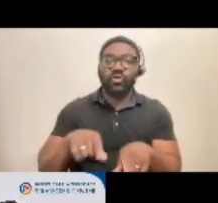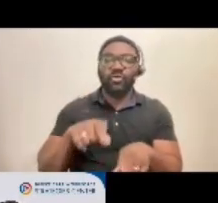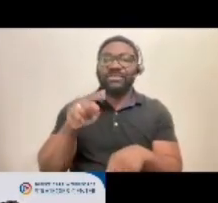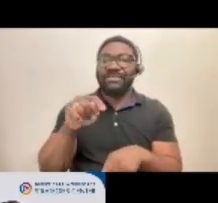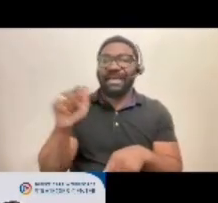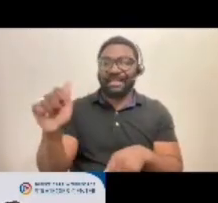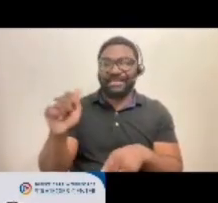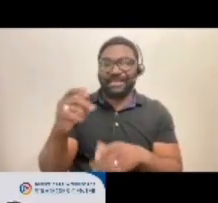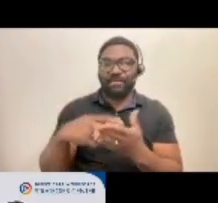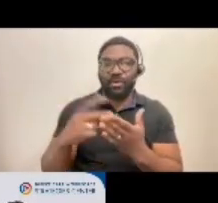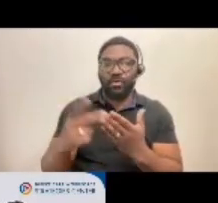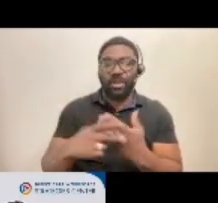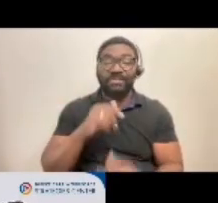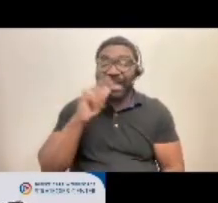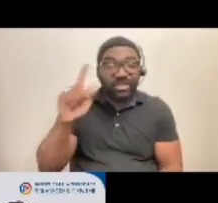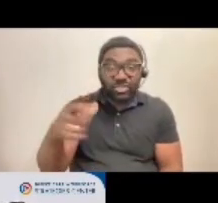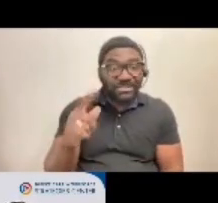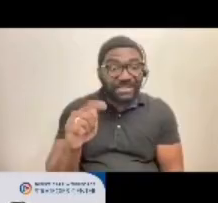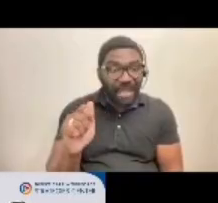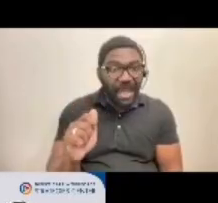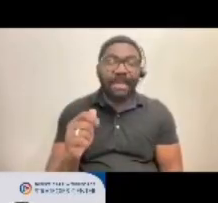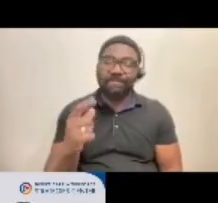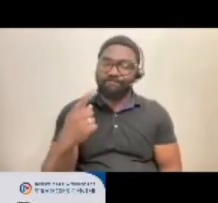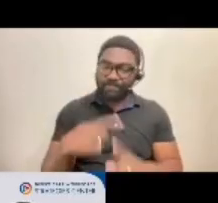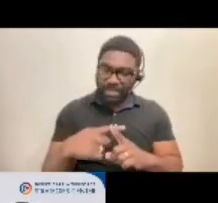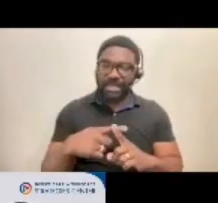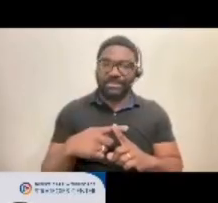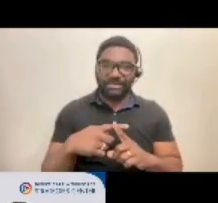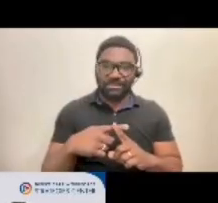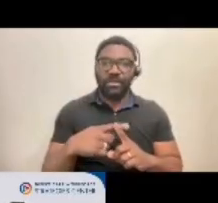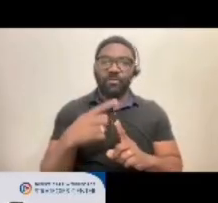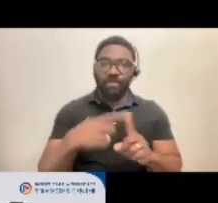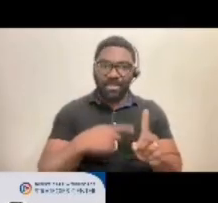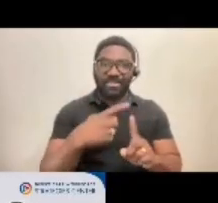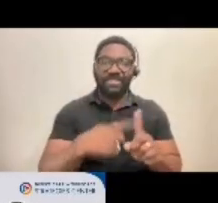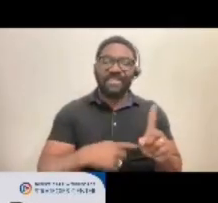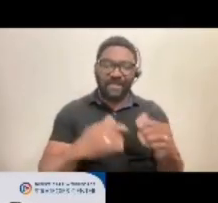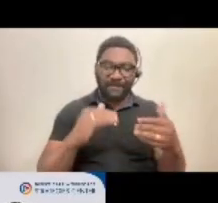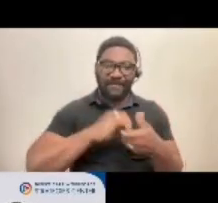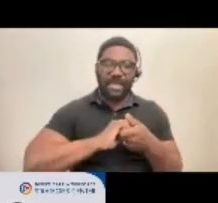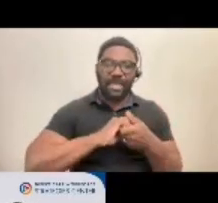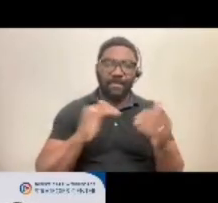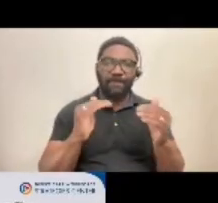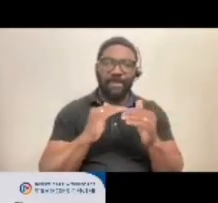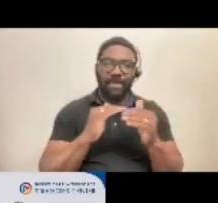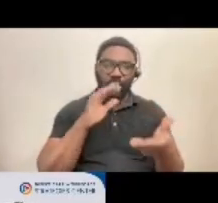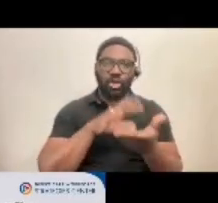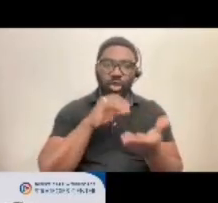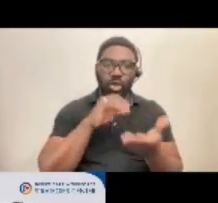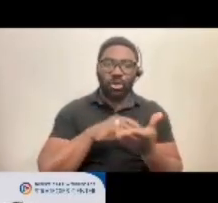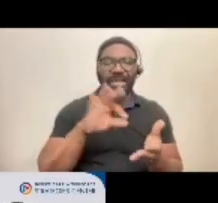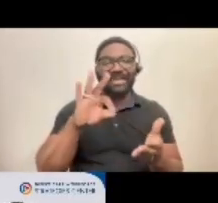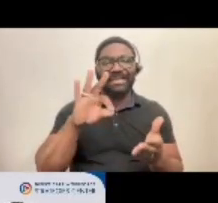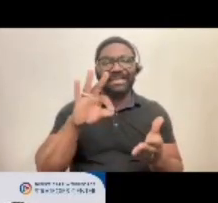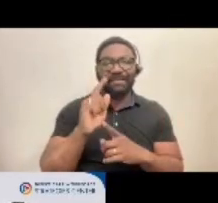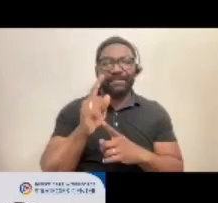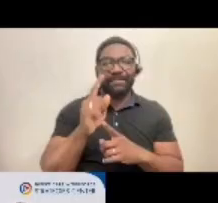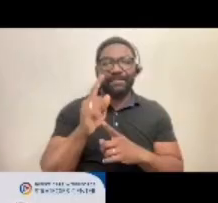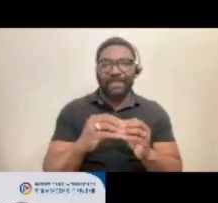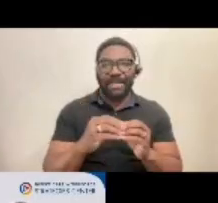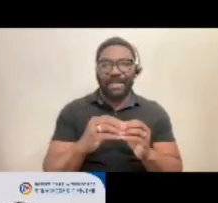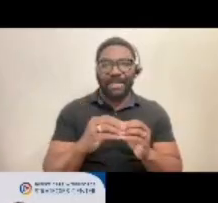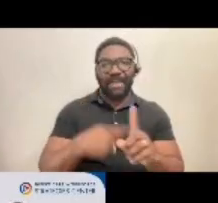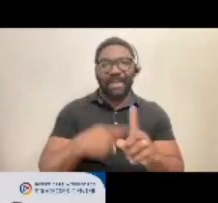assistance, not just the TA, but then you get that golden ticket to a monthly peer learning collaborative. So So that's a 90-minute meeting every